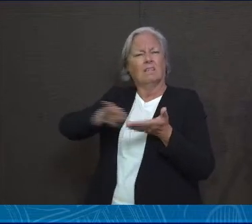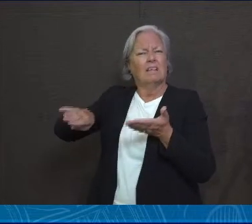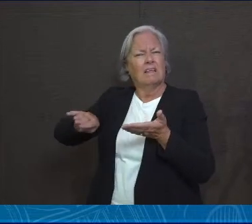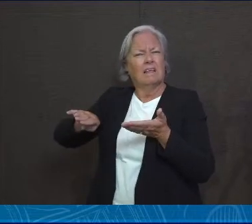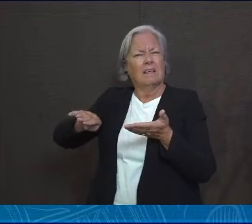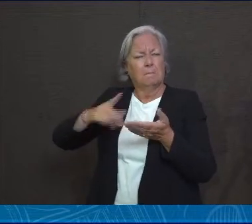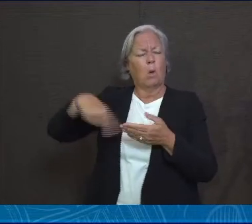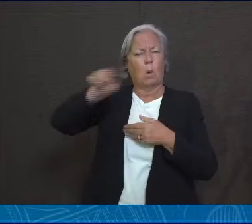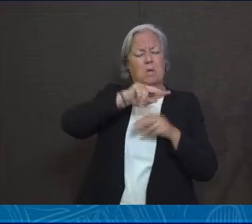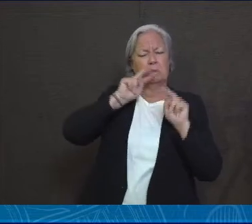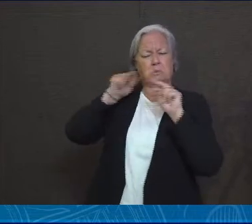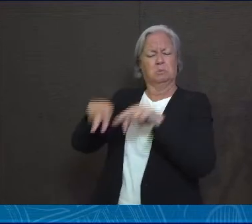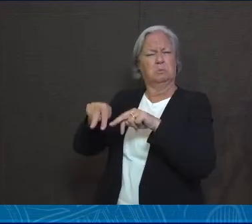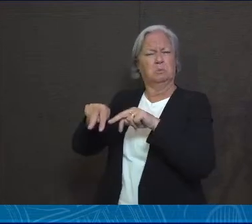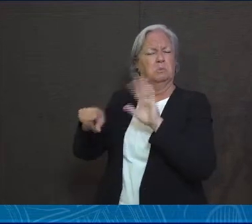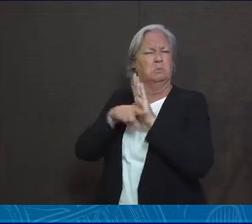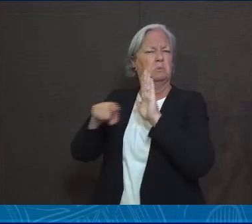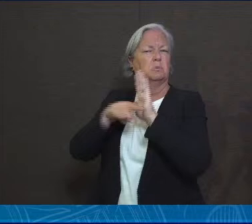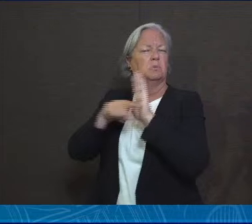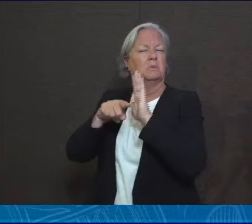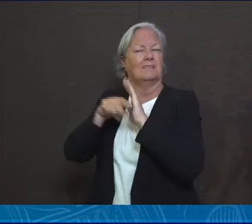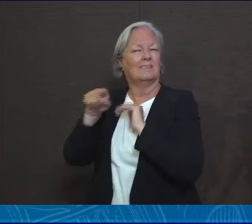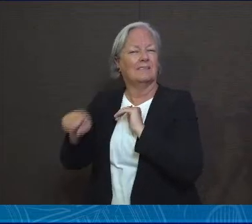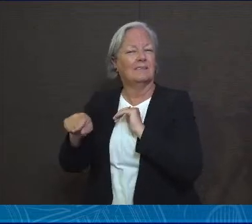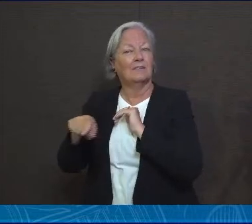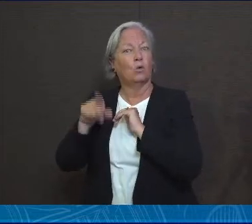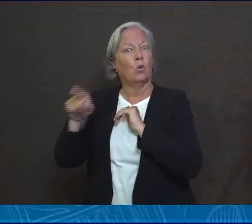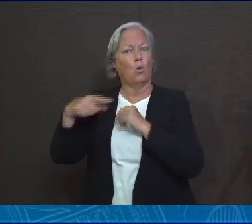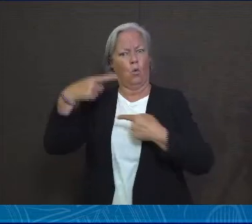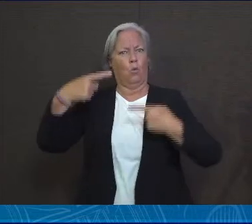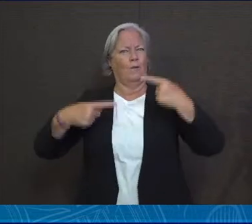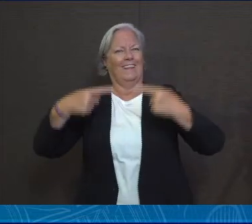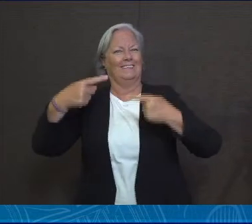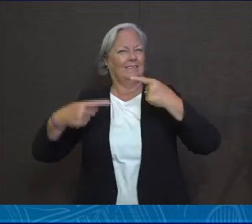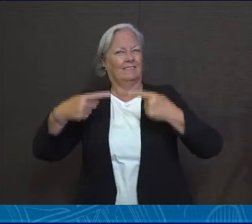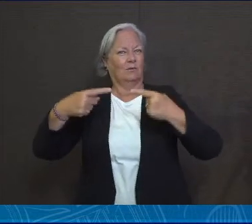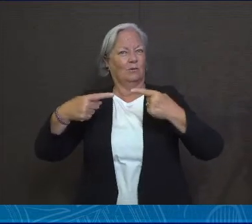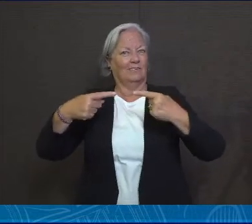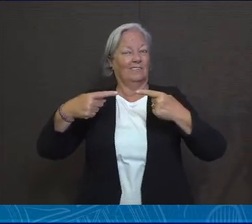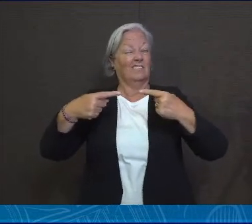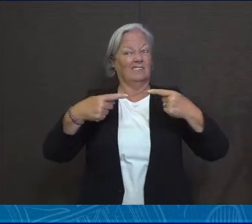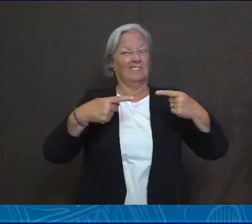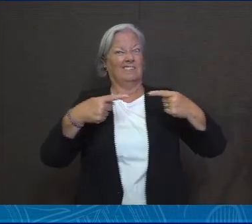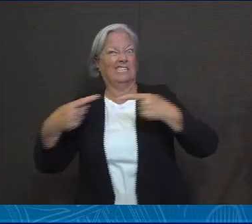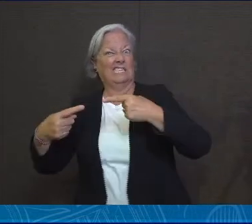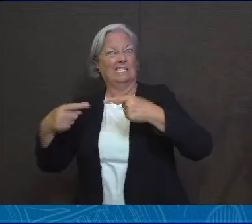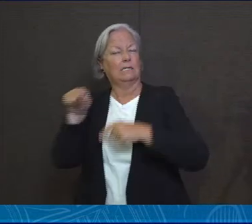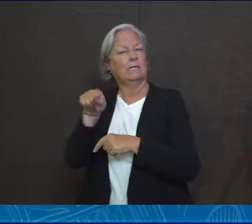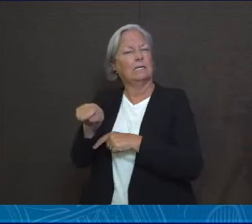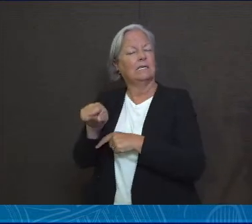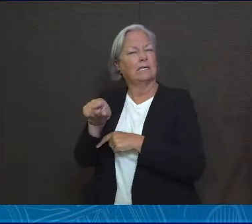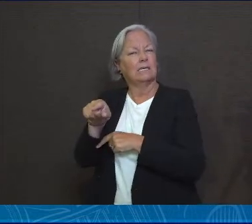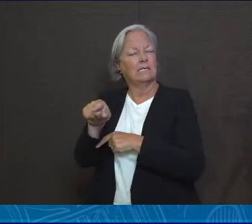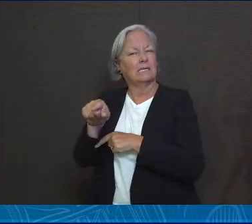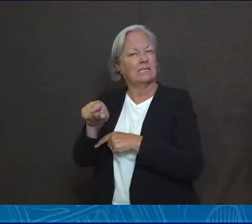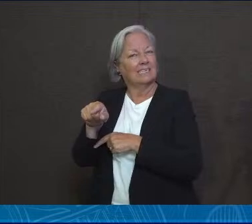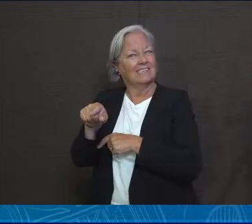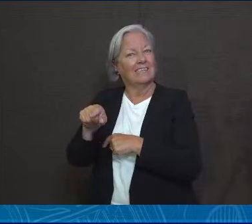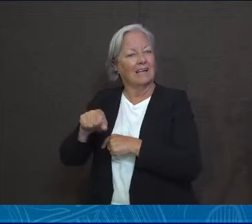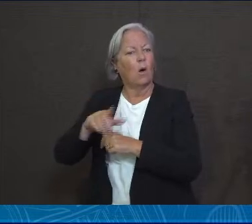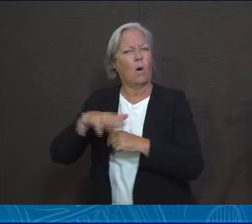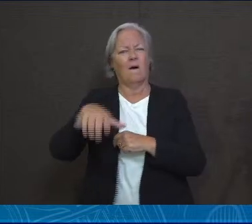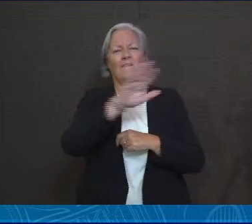theories. And that was political power being used against an established and humanitarian